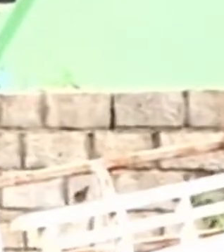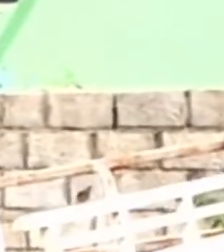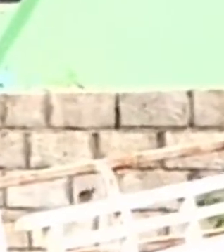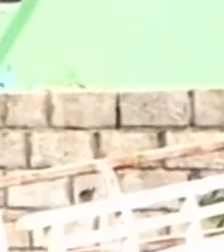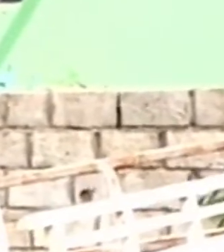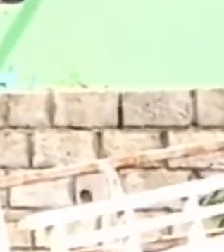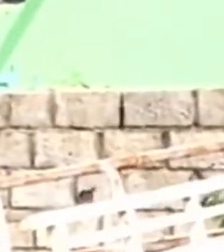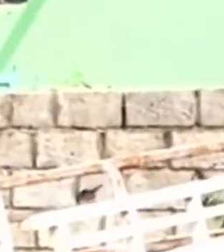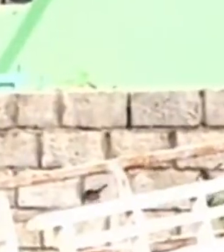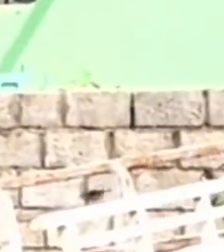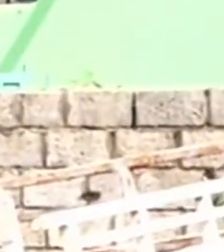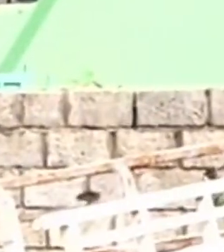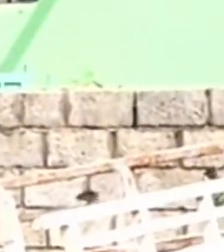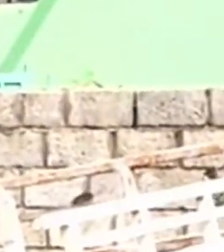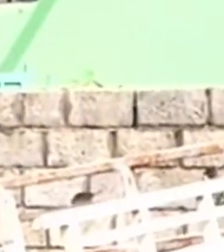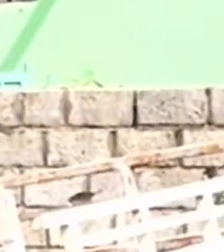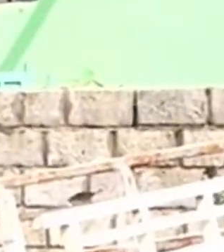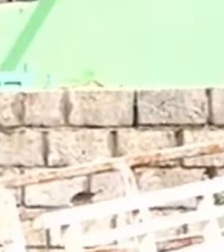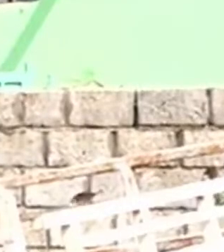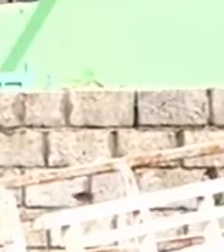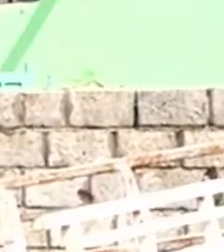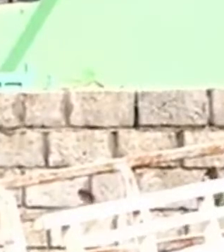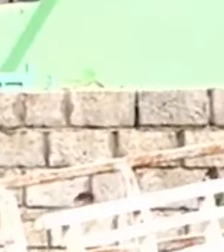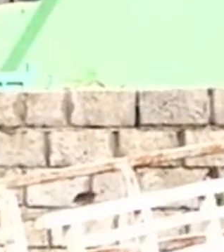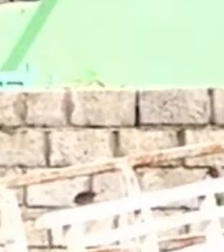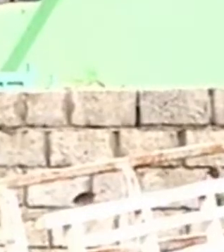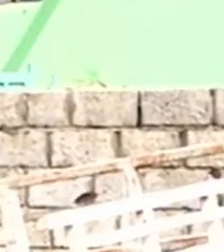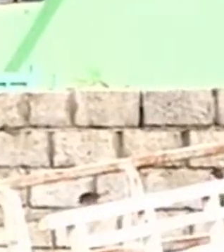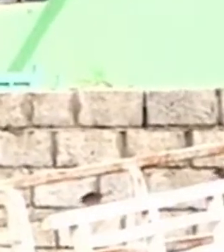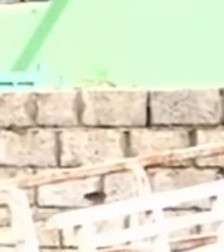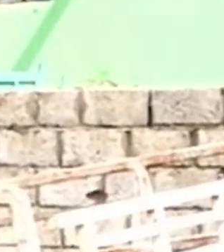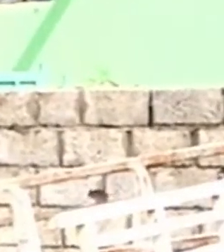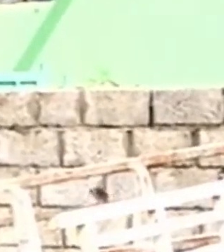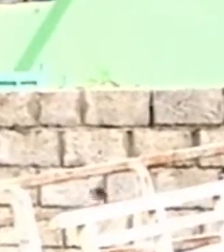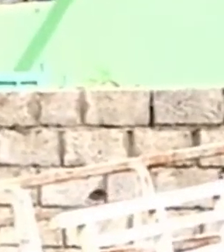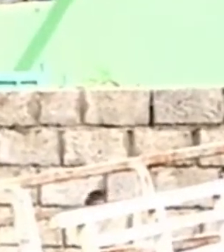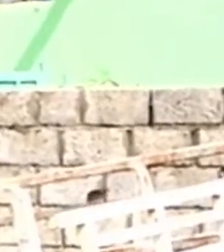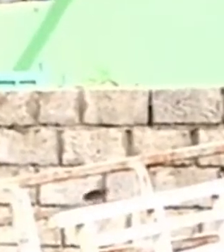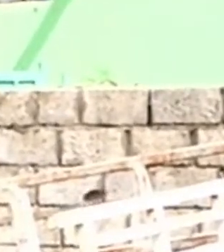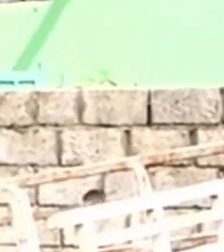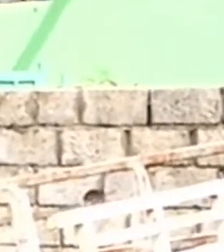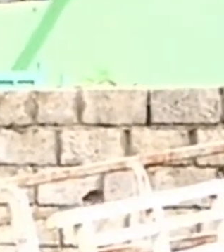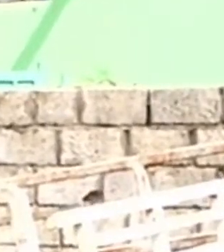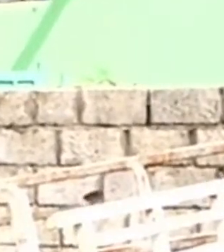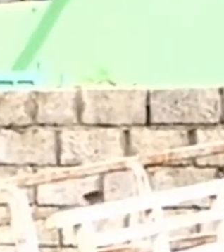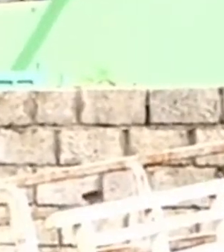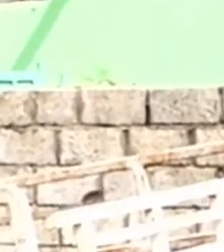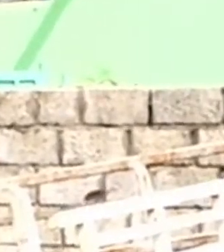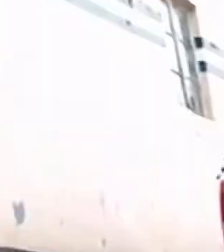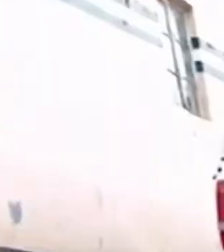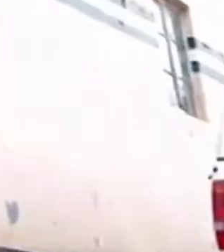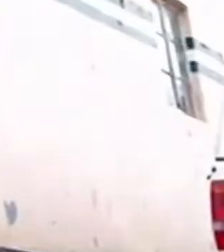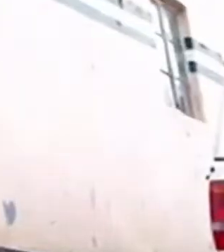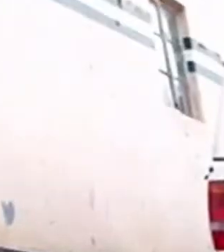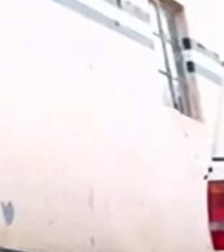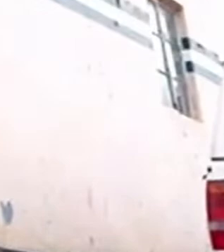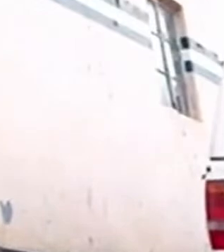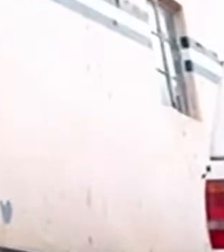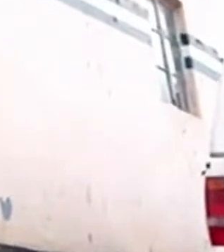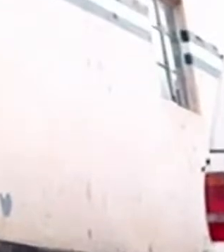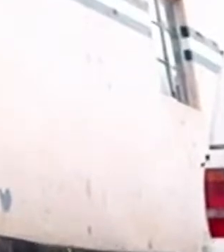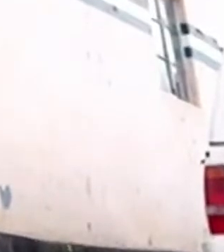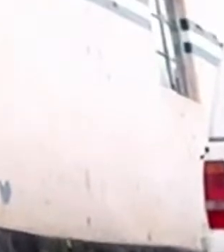Post, which was renovated through the 2022 CDF funds. This police